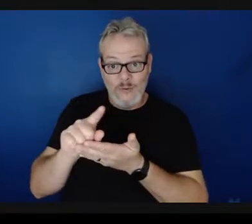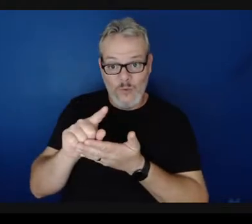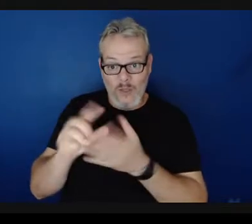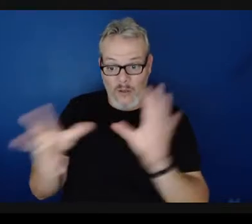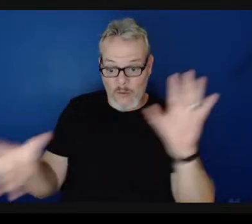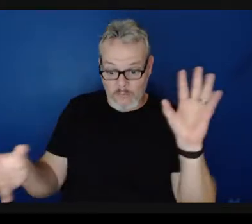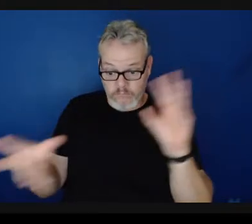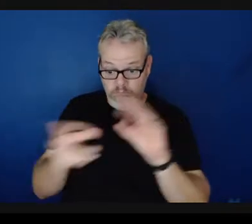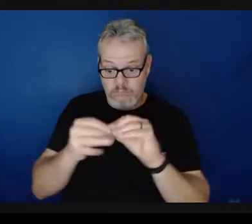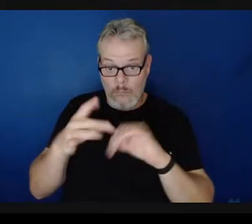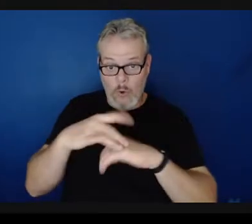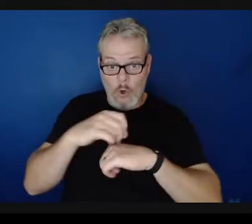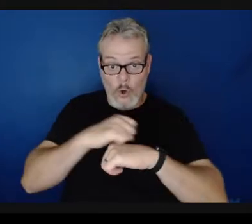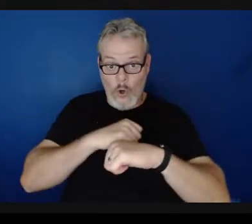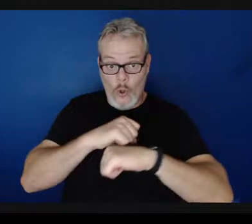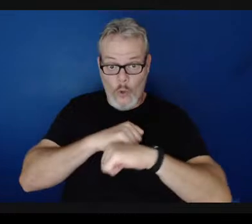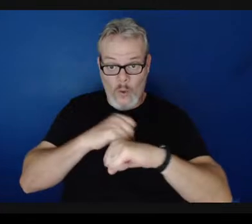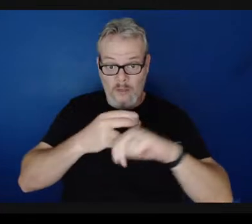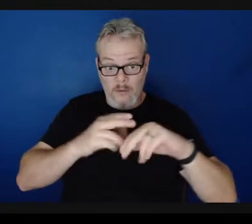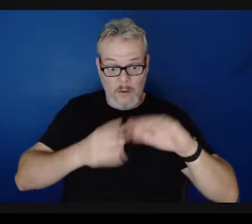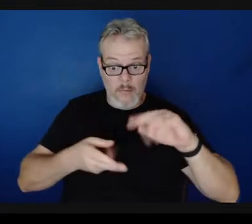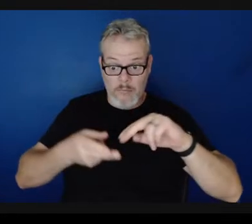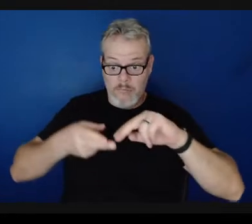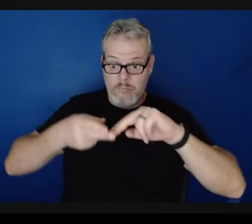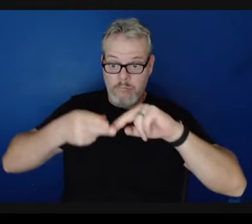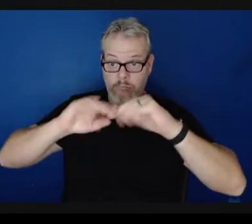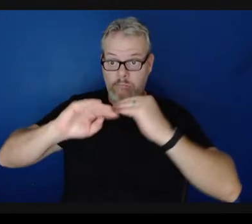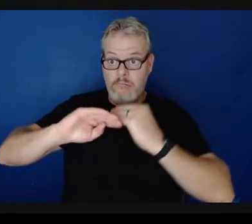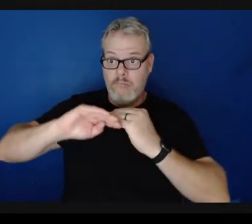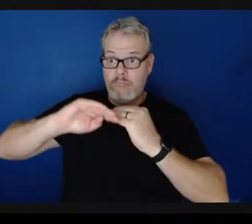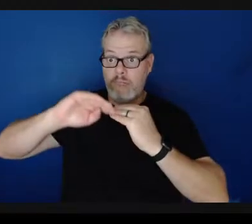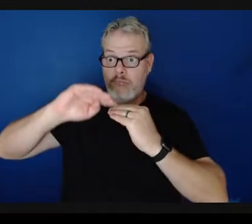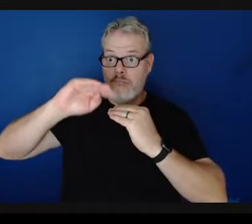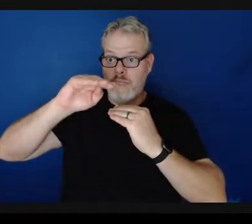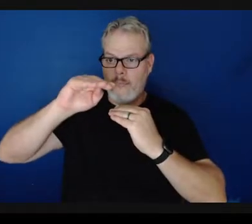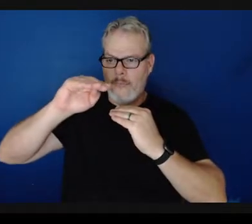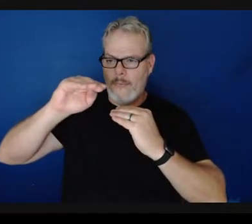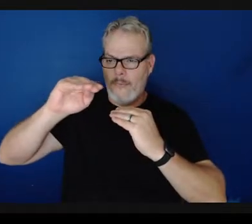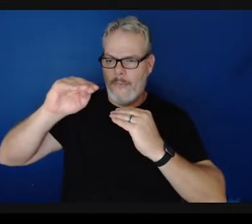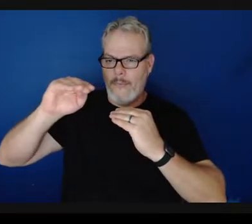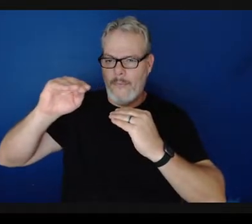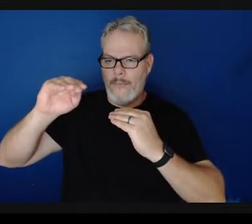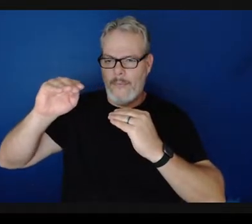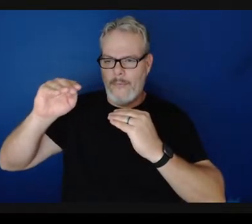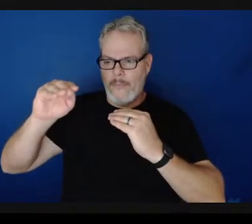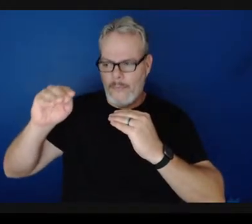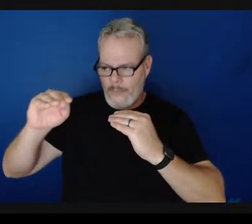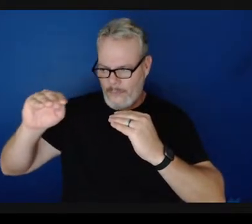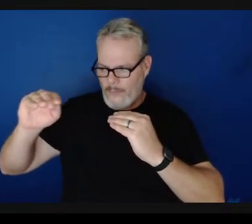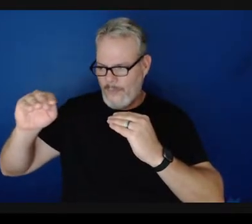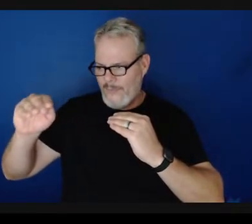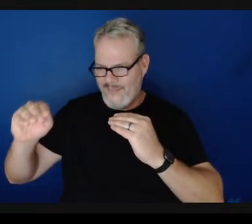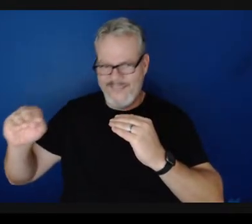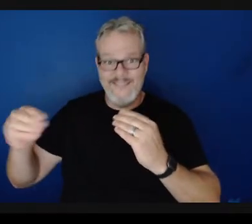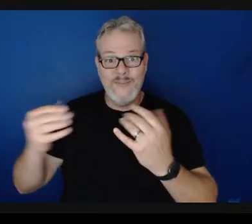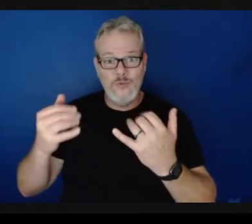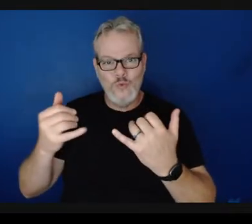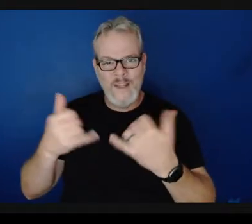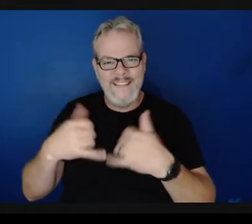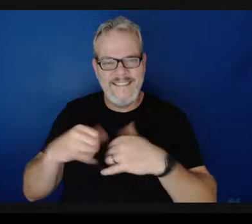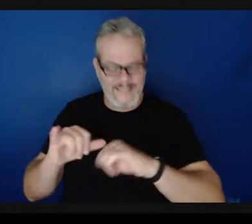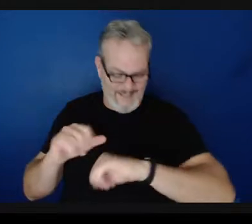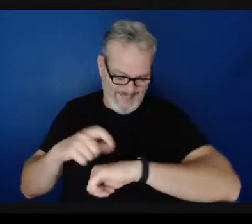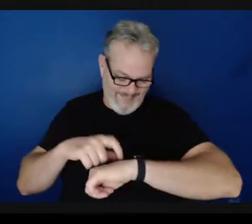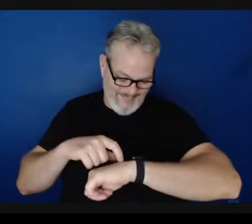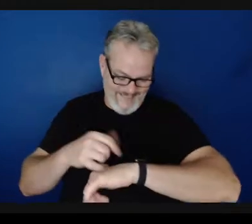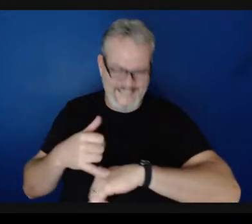then this plateau here at the top, and then ramping down yesterday. And today is not all the way complete, but it is tracking to be lower than